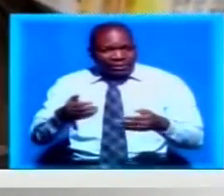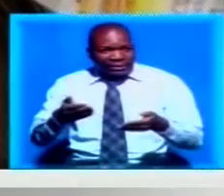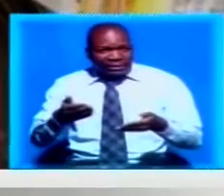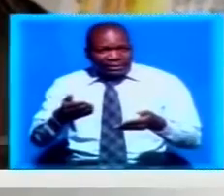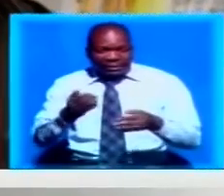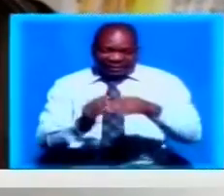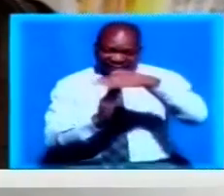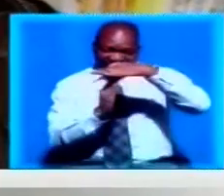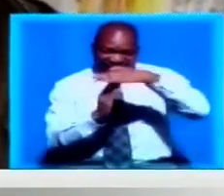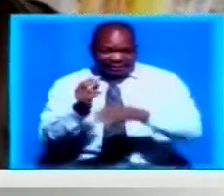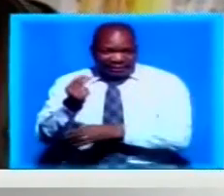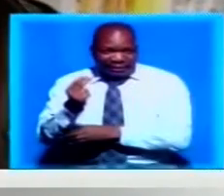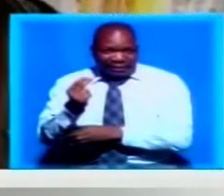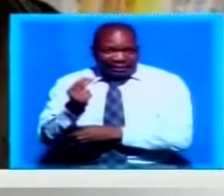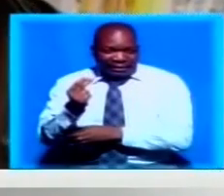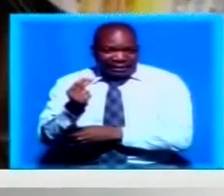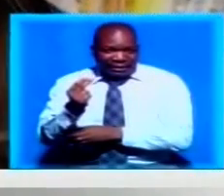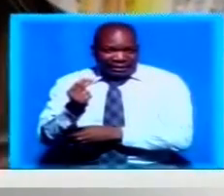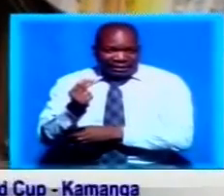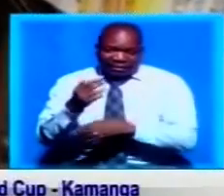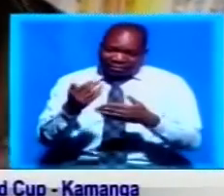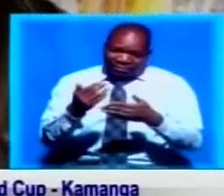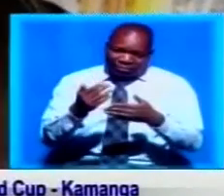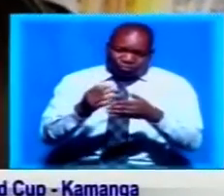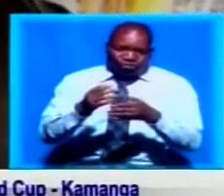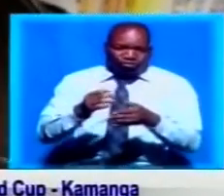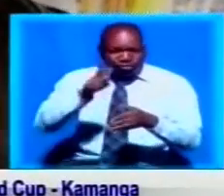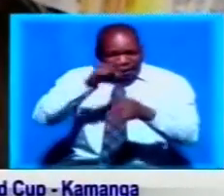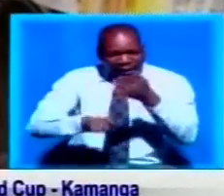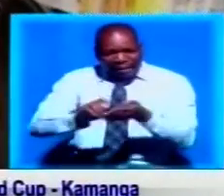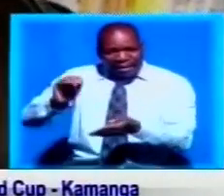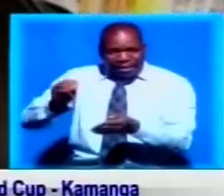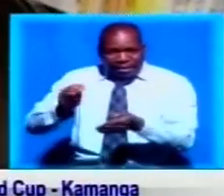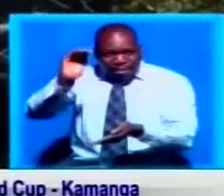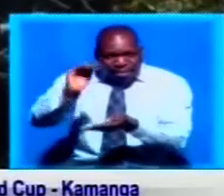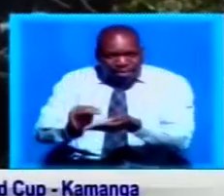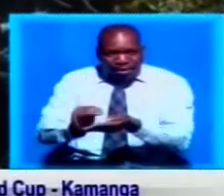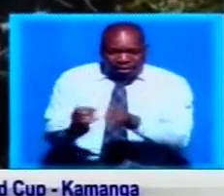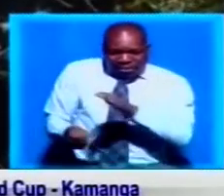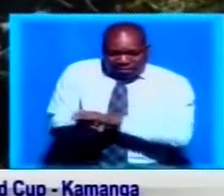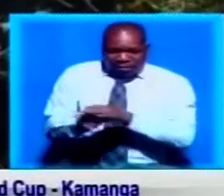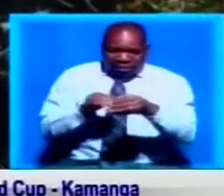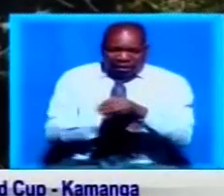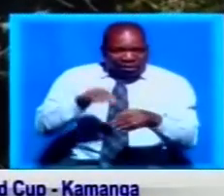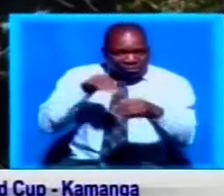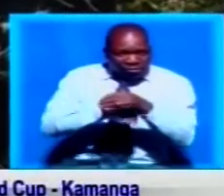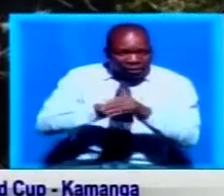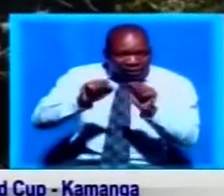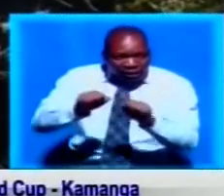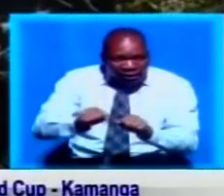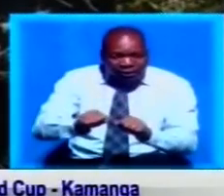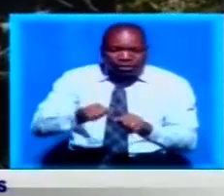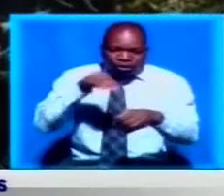limited. It can only be done by removing the corporate tax so that people, only the private sector can invest in these areas. It has been said, with good